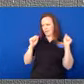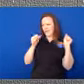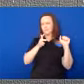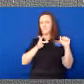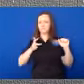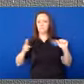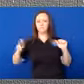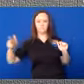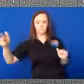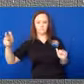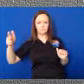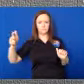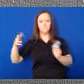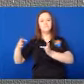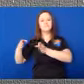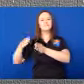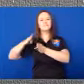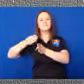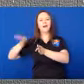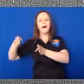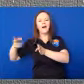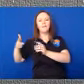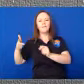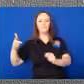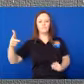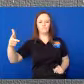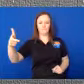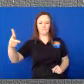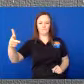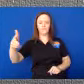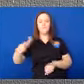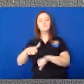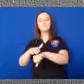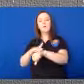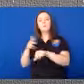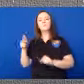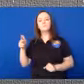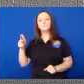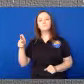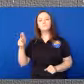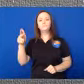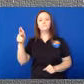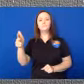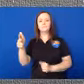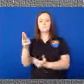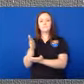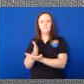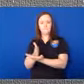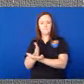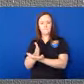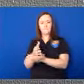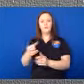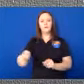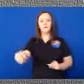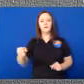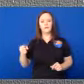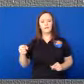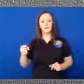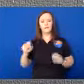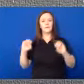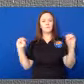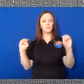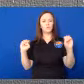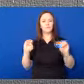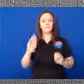and slow down and stop your car. Put your emergency brake on, but make sure your foot isn't on the gas.